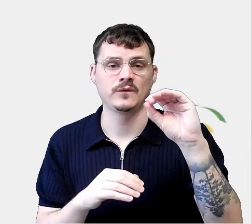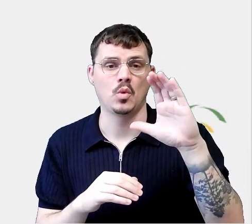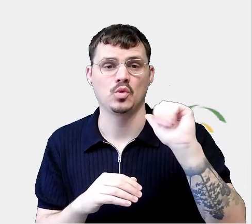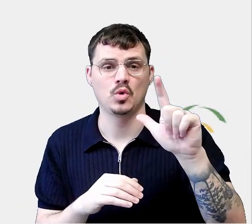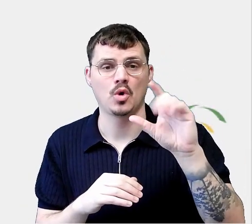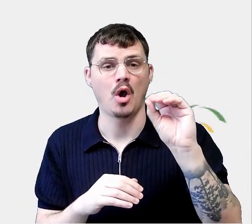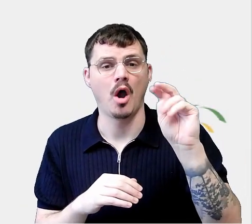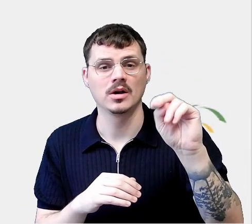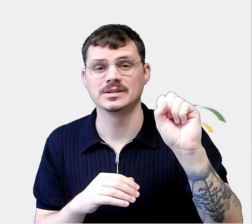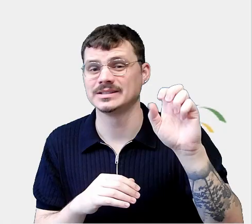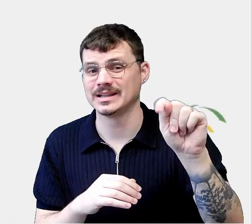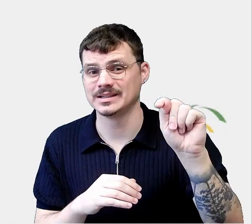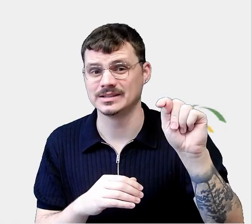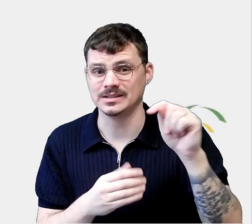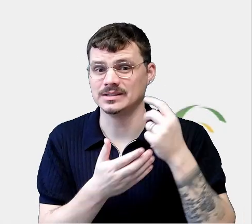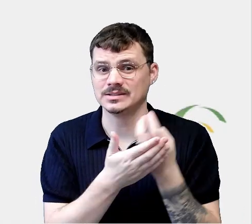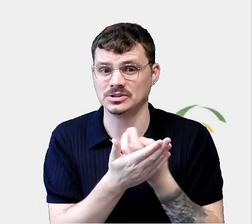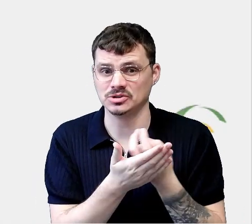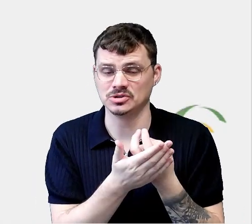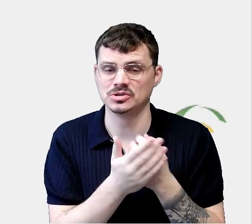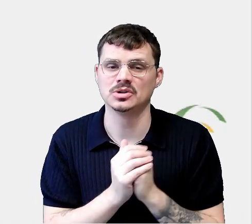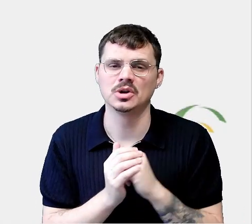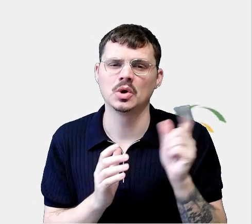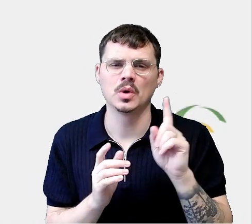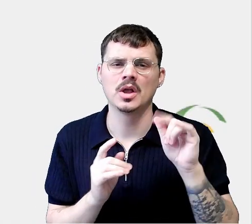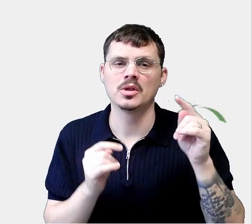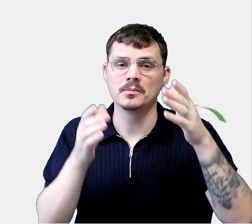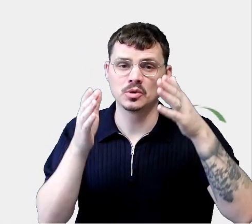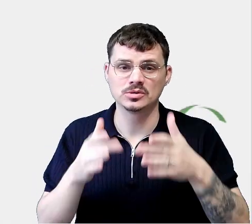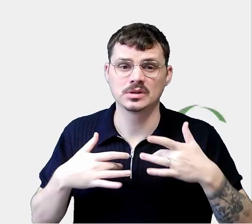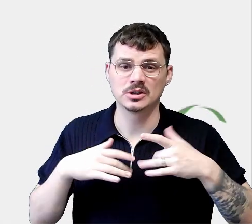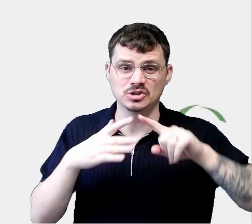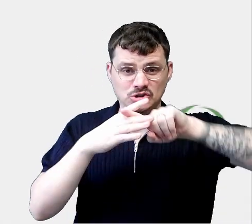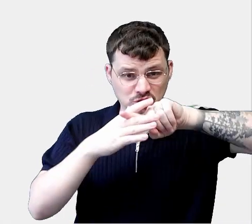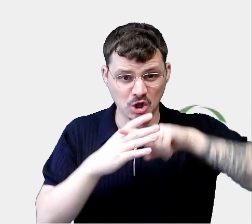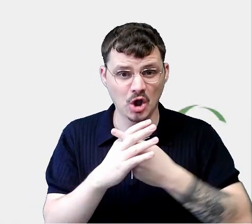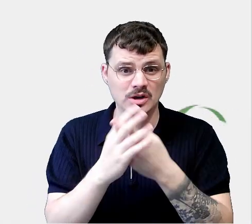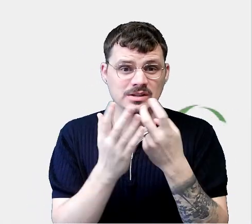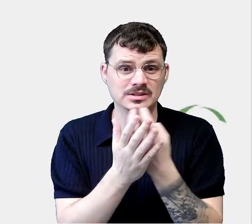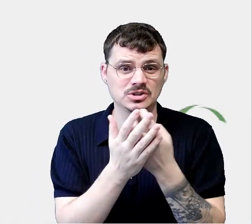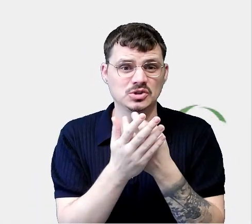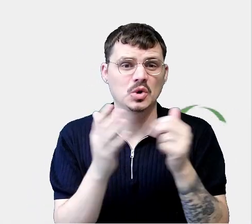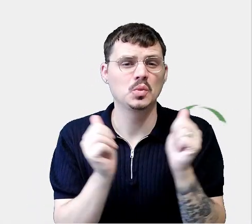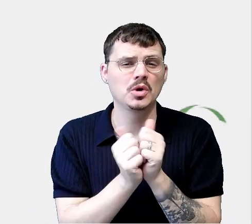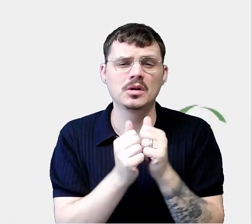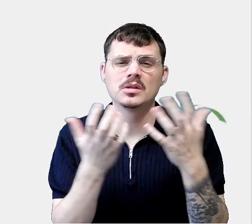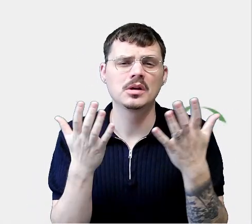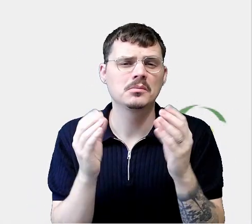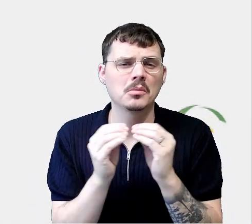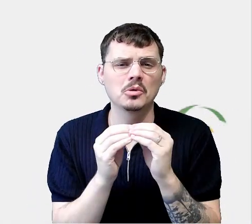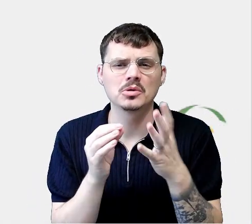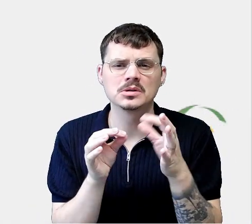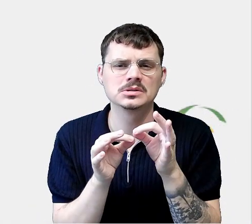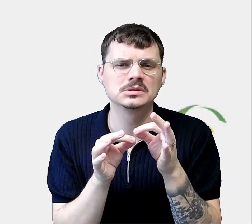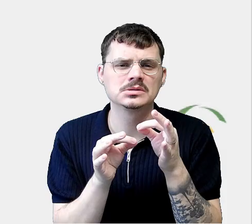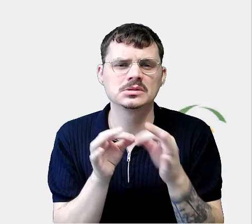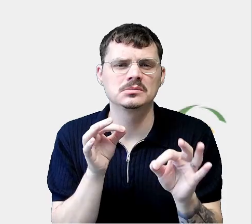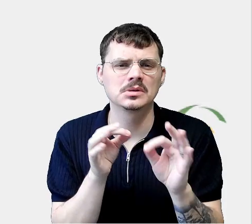onset seizures are where a person starts the seizure with a simple type of a